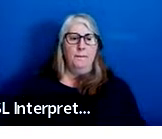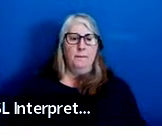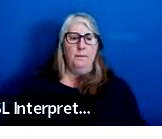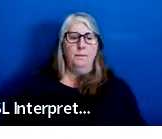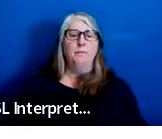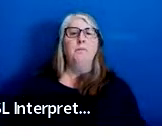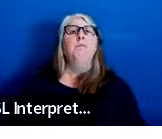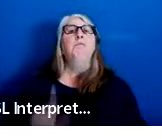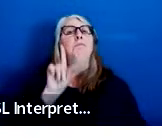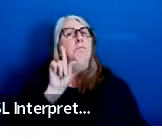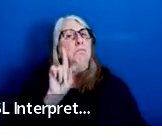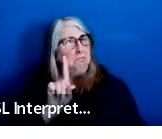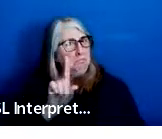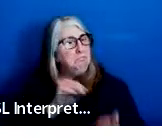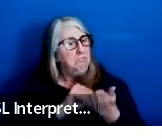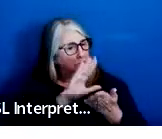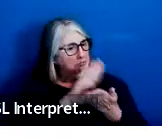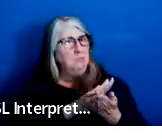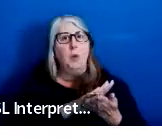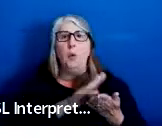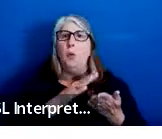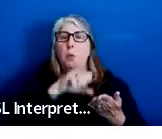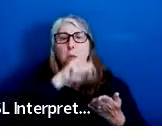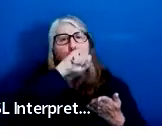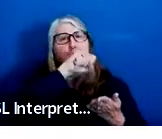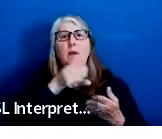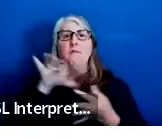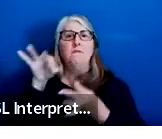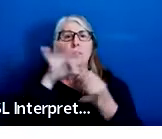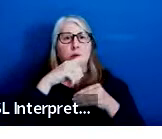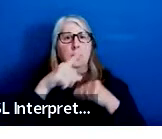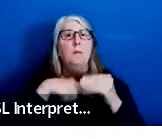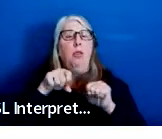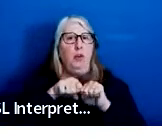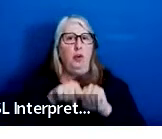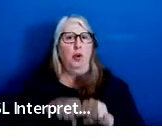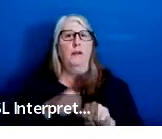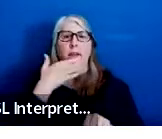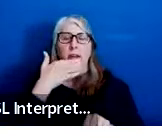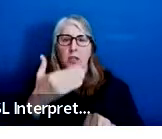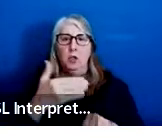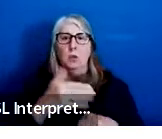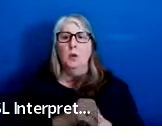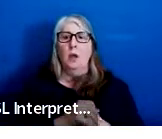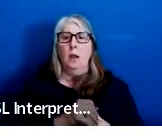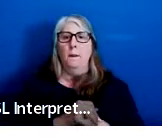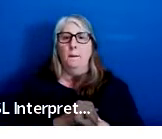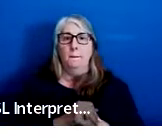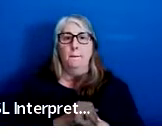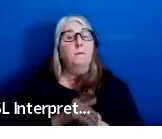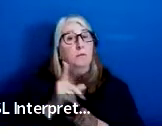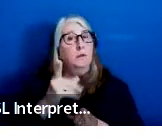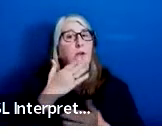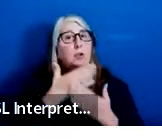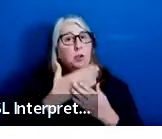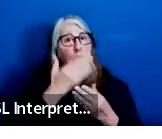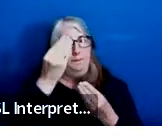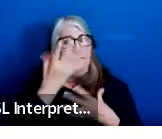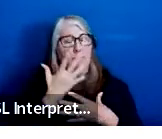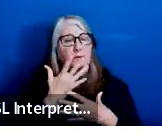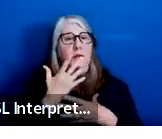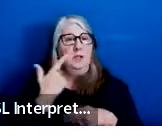Noted. Yep. We love to hear feedback about our carts. So that is certainly something that we